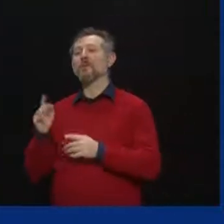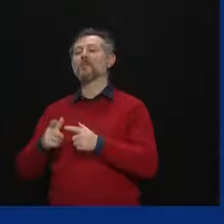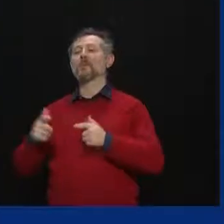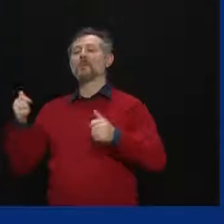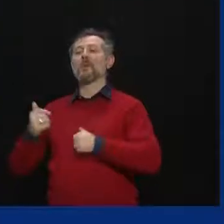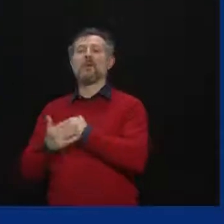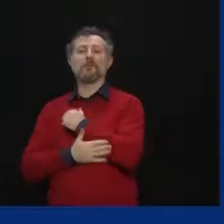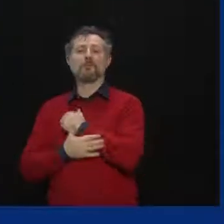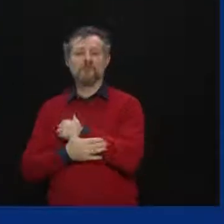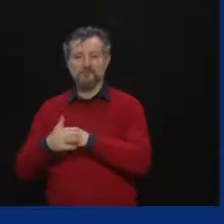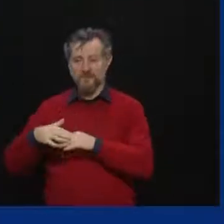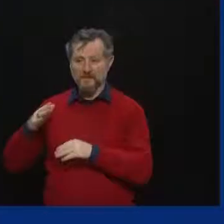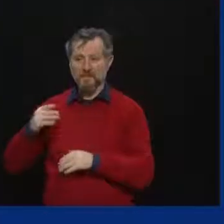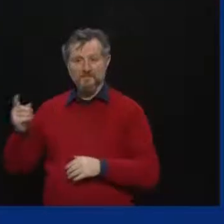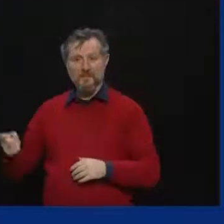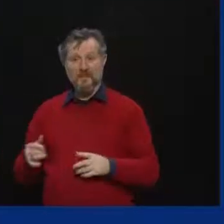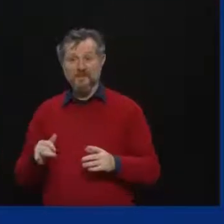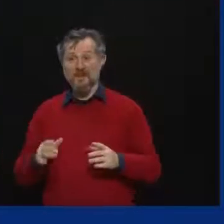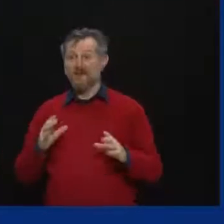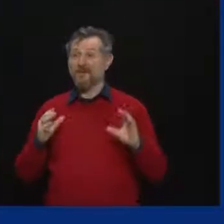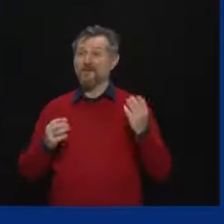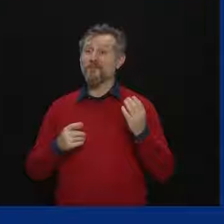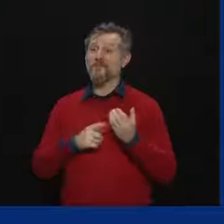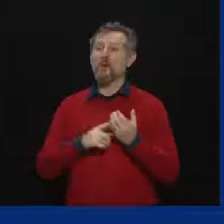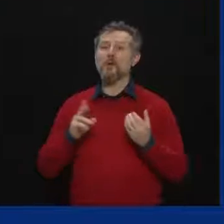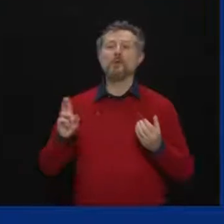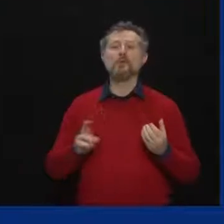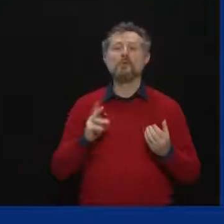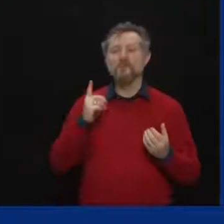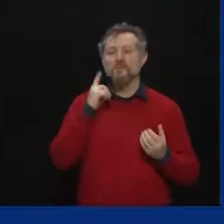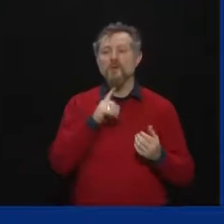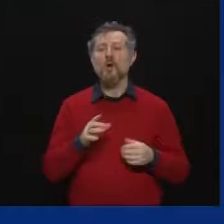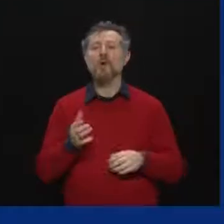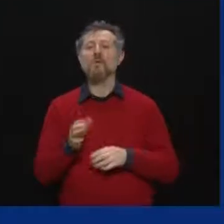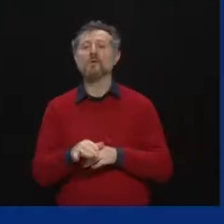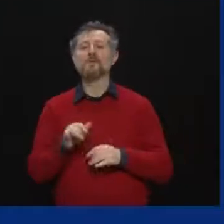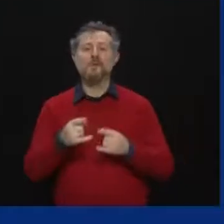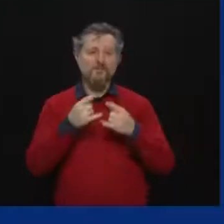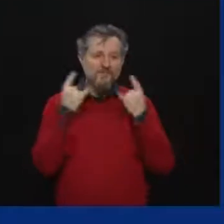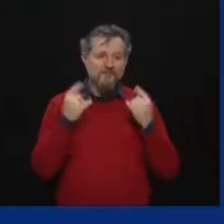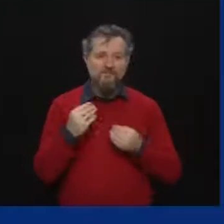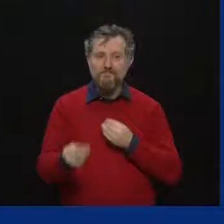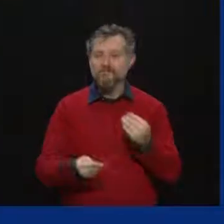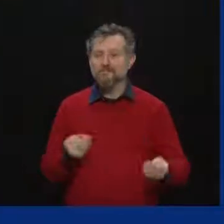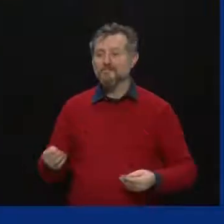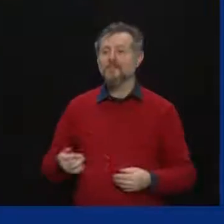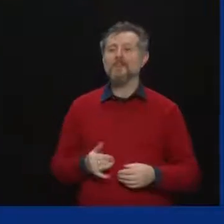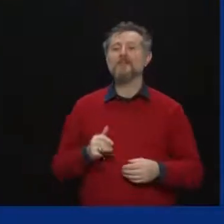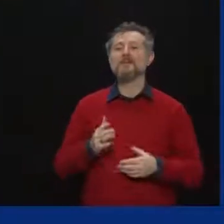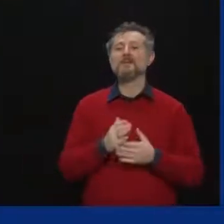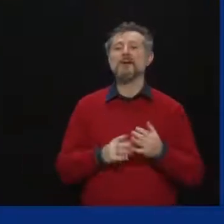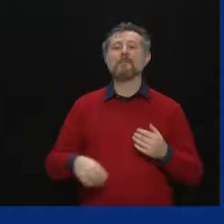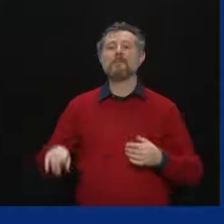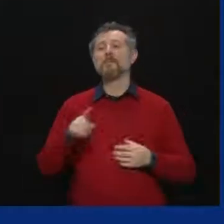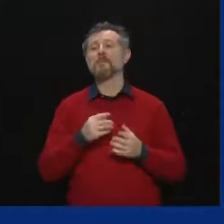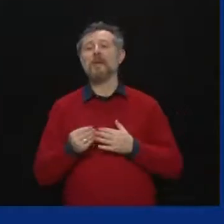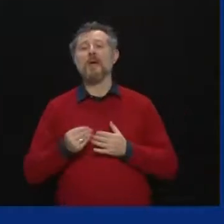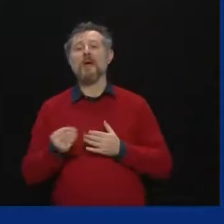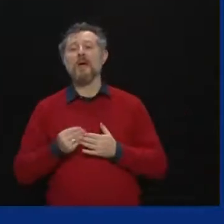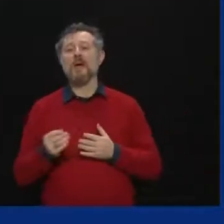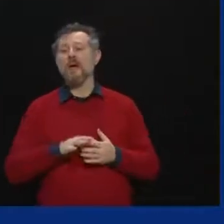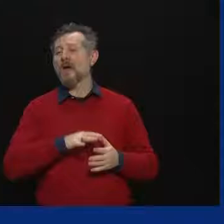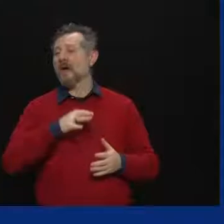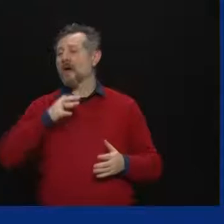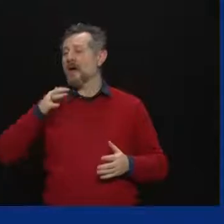And they will be able to use this for creative ways for enforcement. Some are doing things like purchasing thousands of masks and